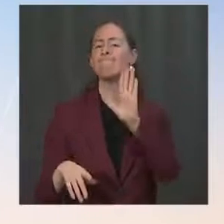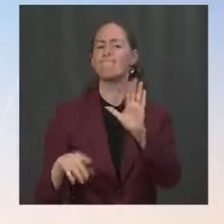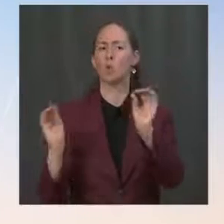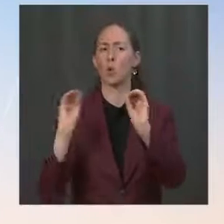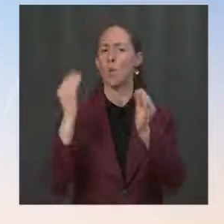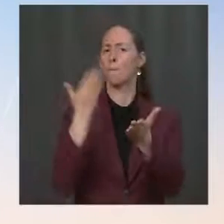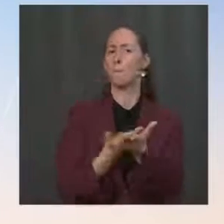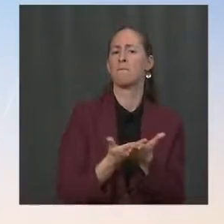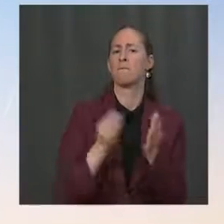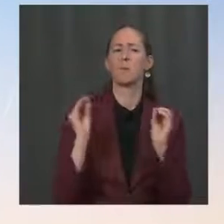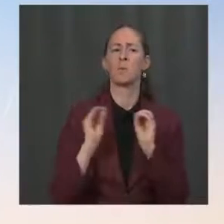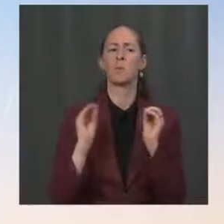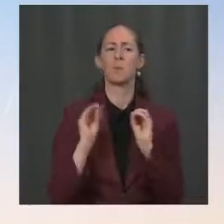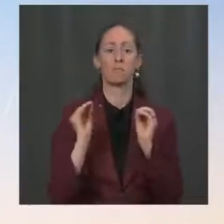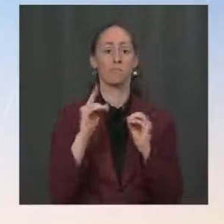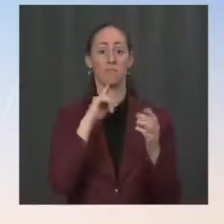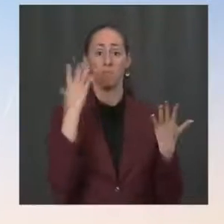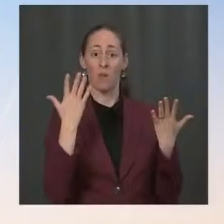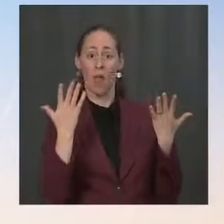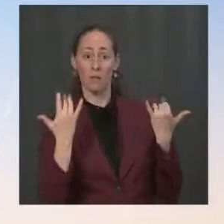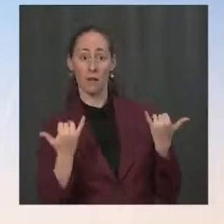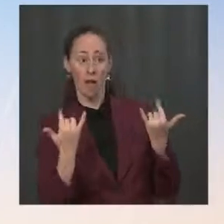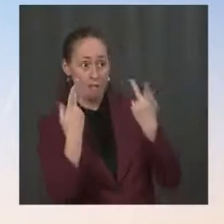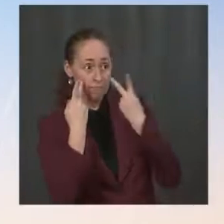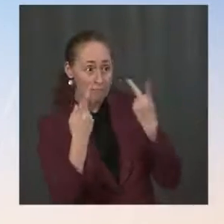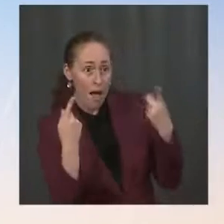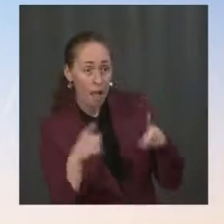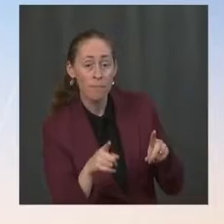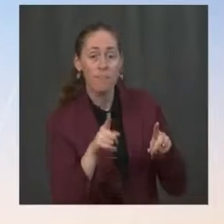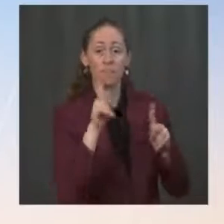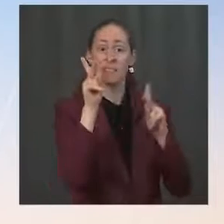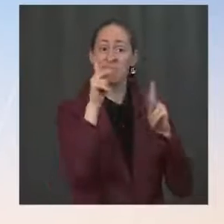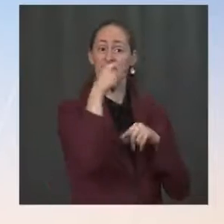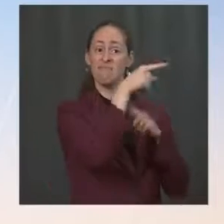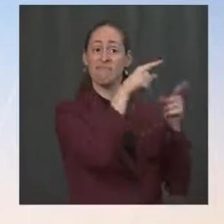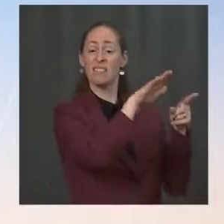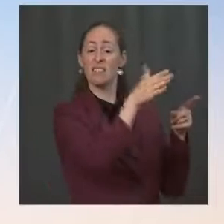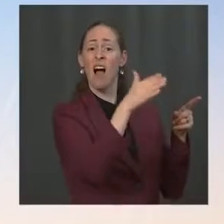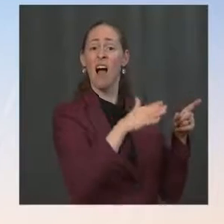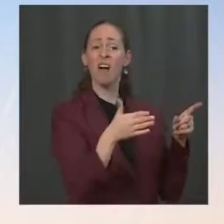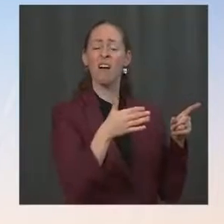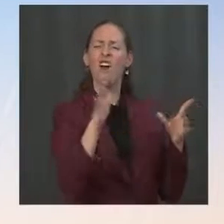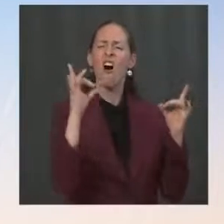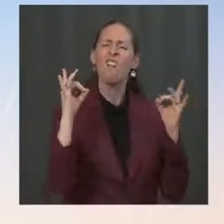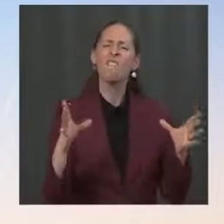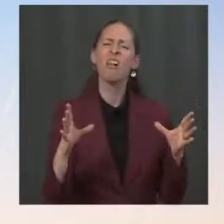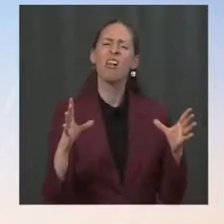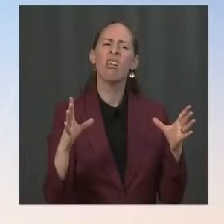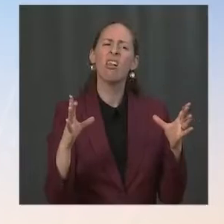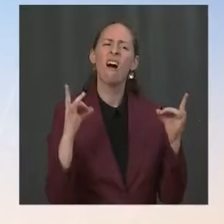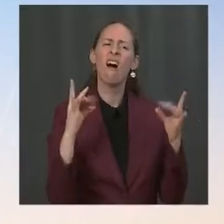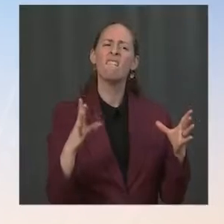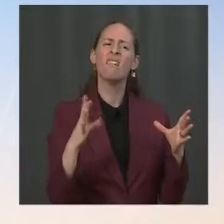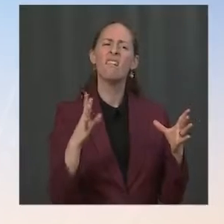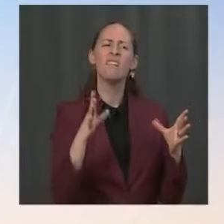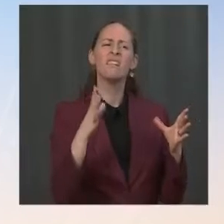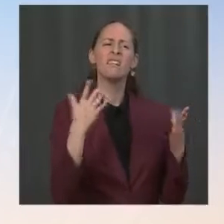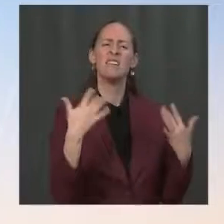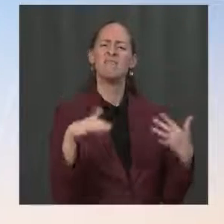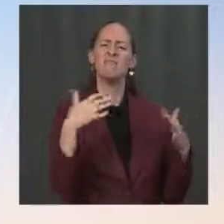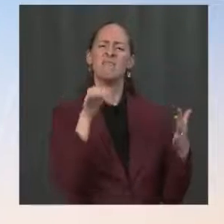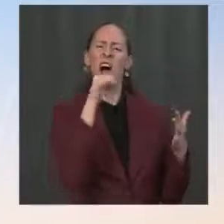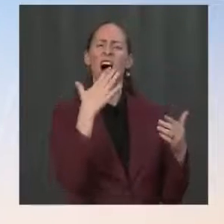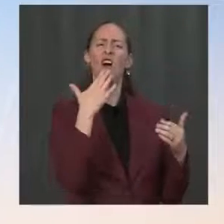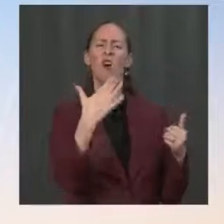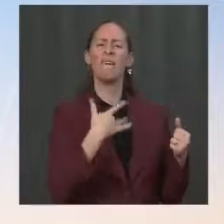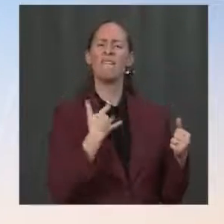of lives of U.S. service members, of Afghans, is a tragedy, is horrific, is one of the worst things, if not the worst thing we have experienced